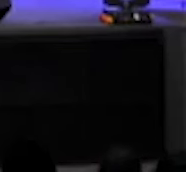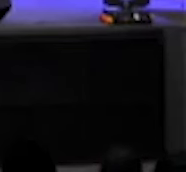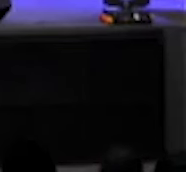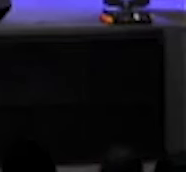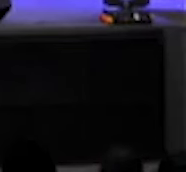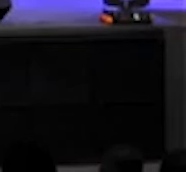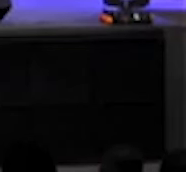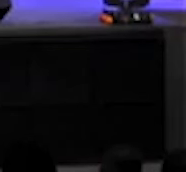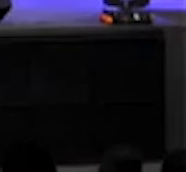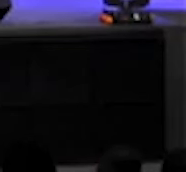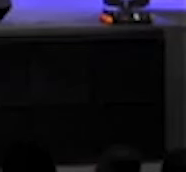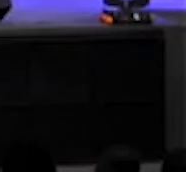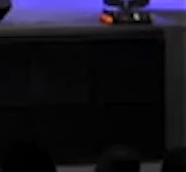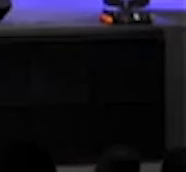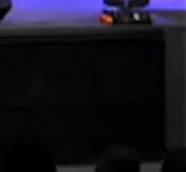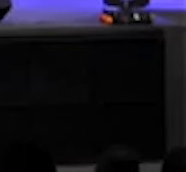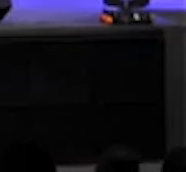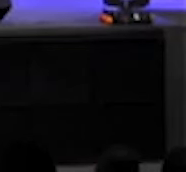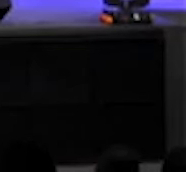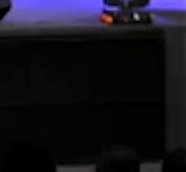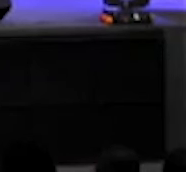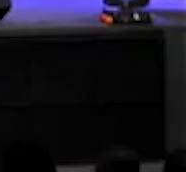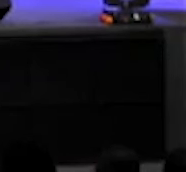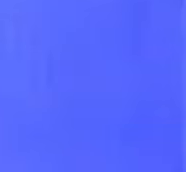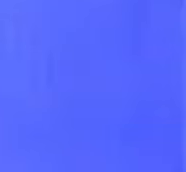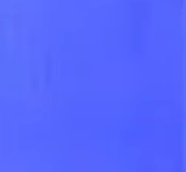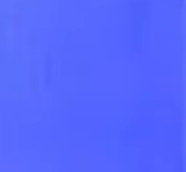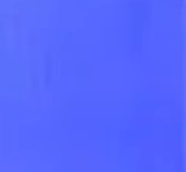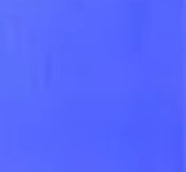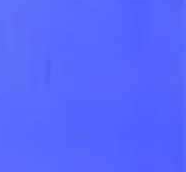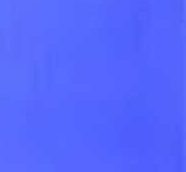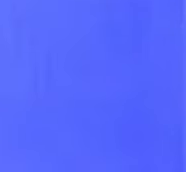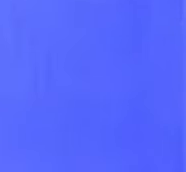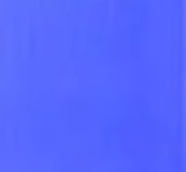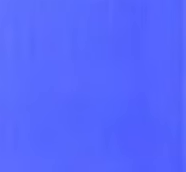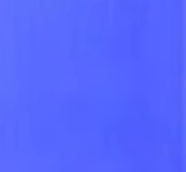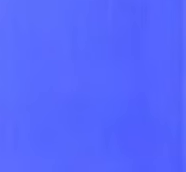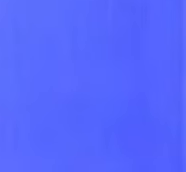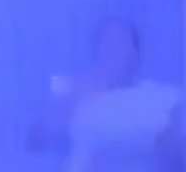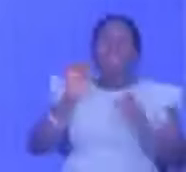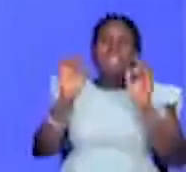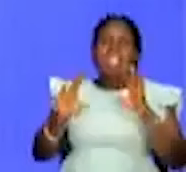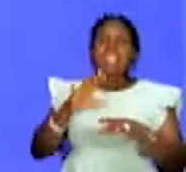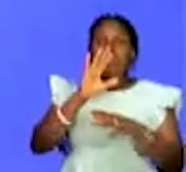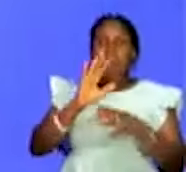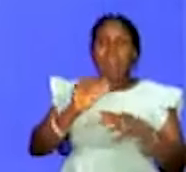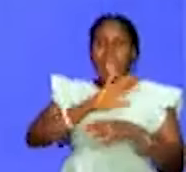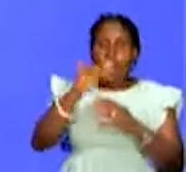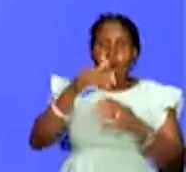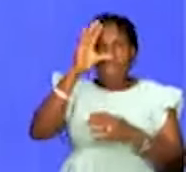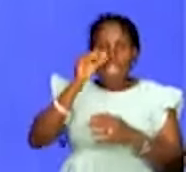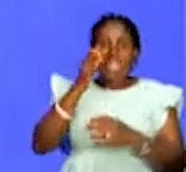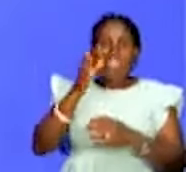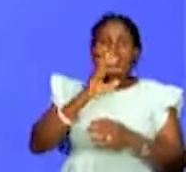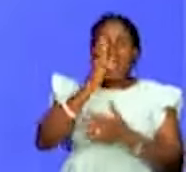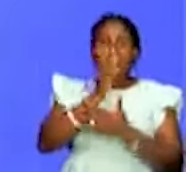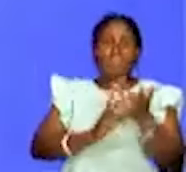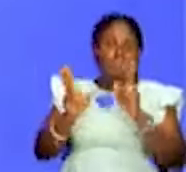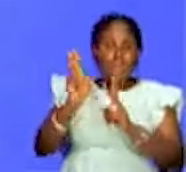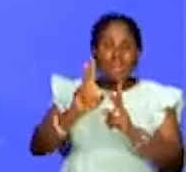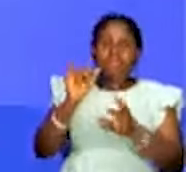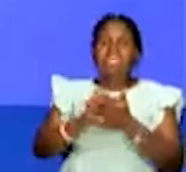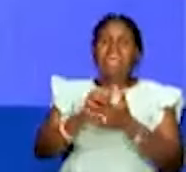men. Even Satan is not hated by all men. There are people who love him in spite of the fact that they know he's the devil.